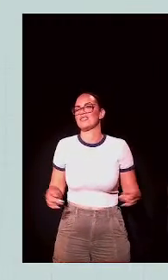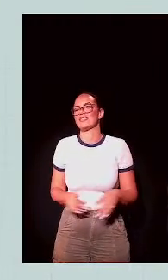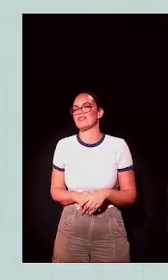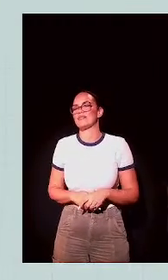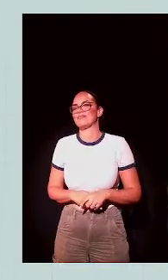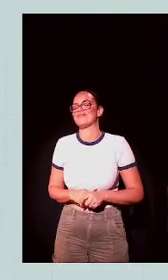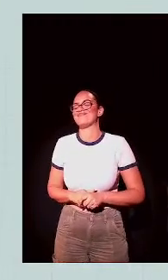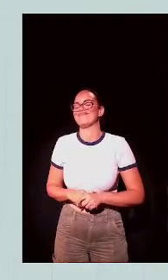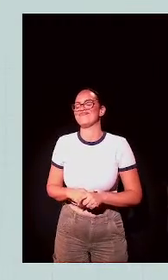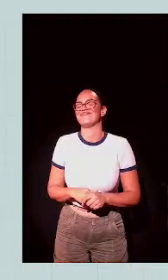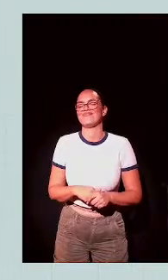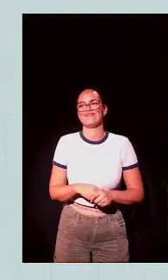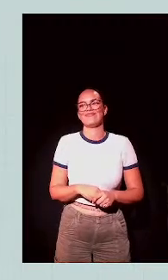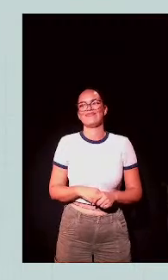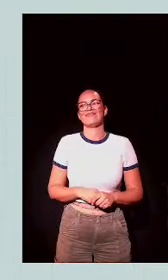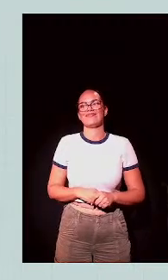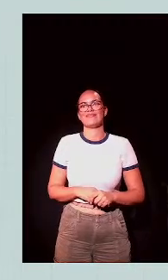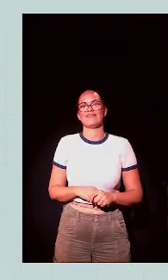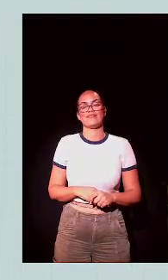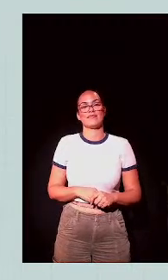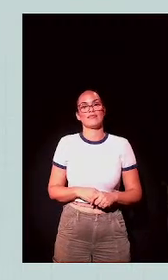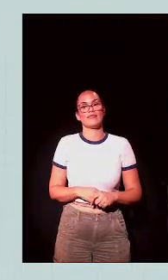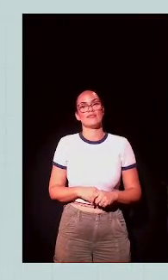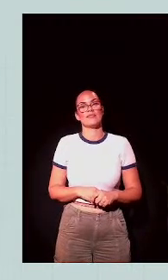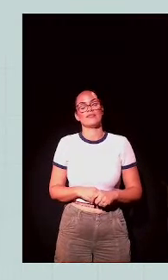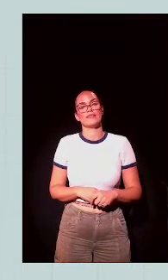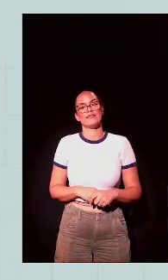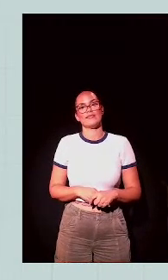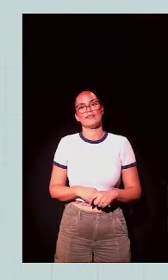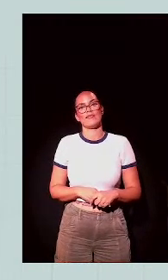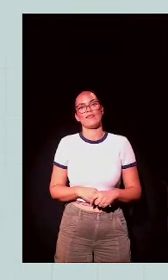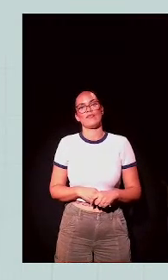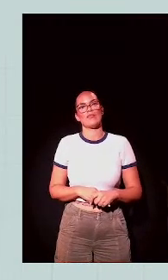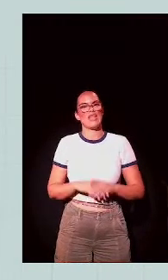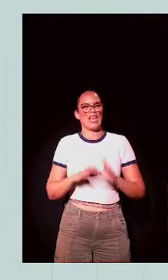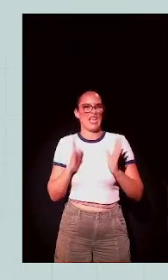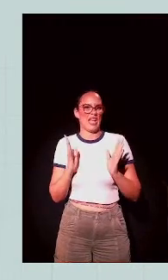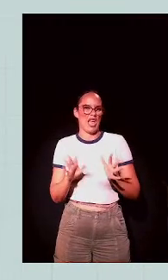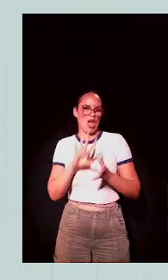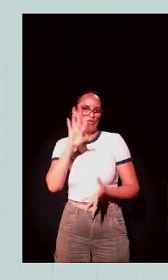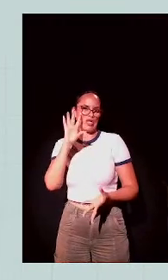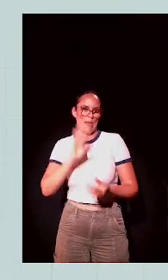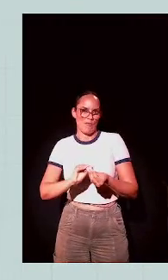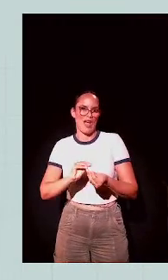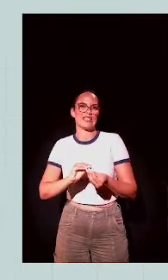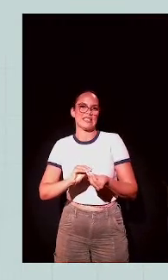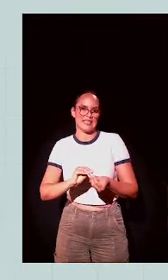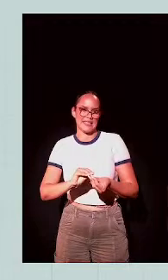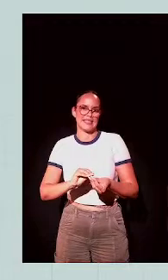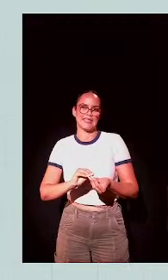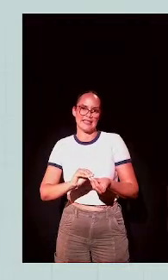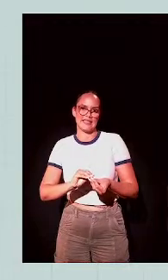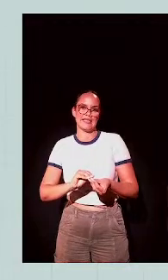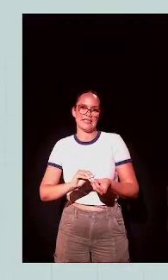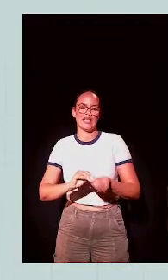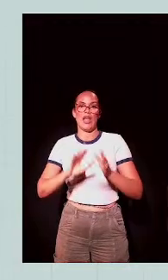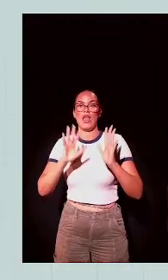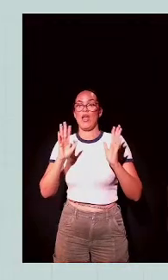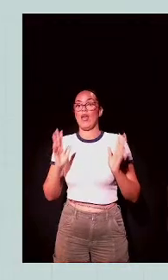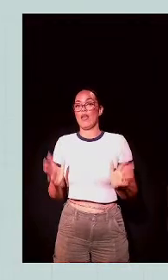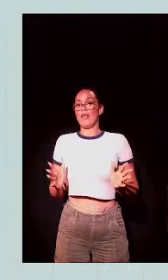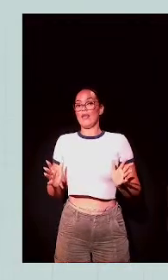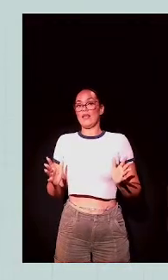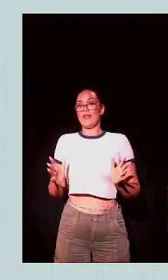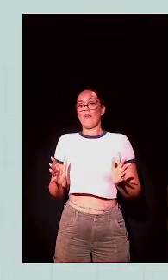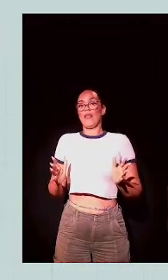Okay, so with that, I'll just wrap up with the idea that through